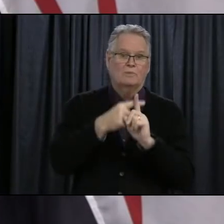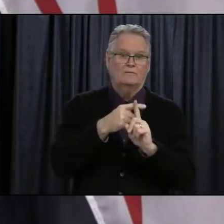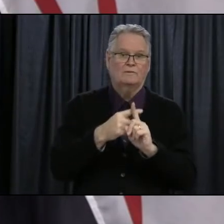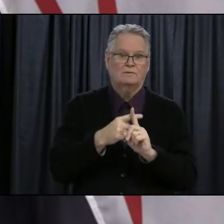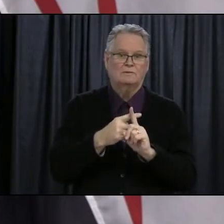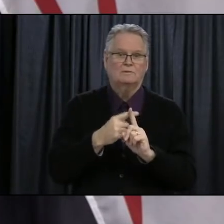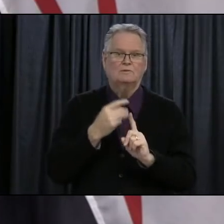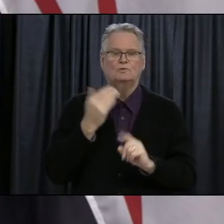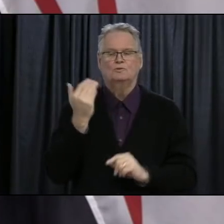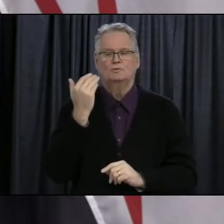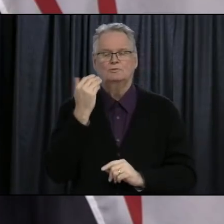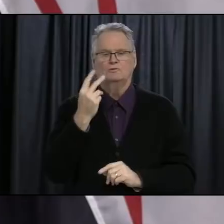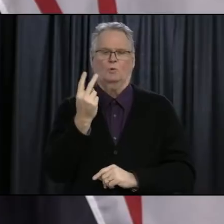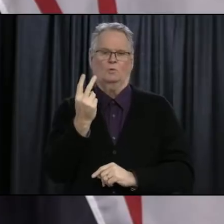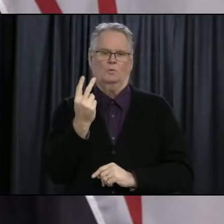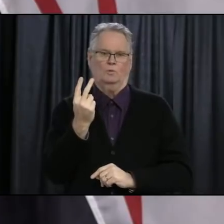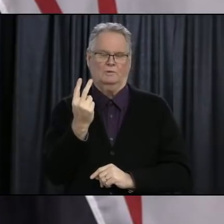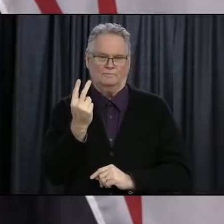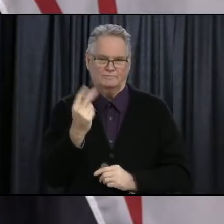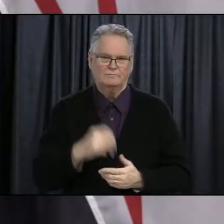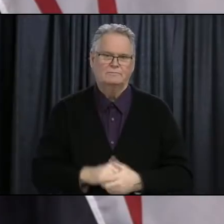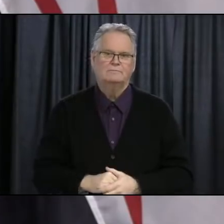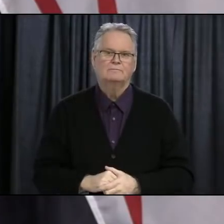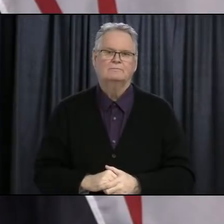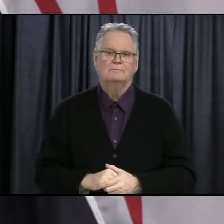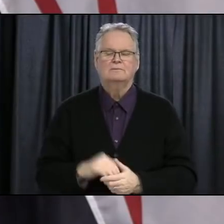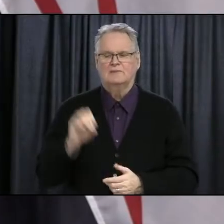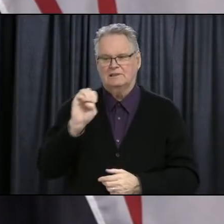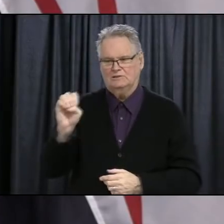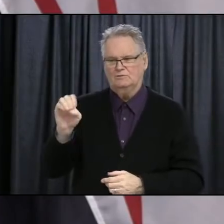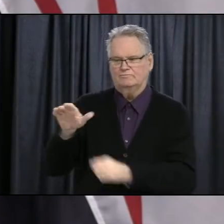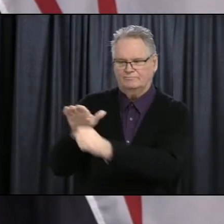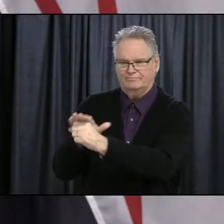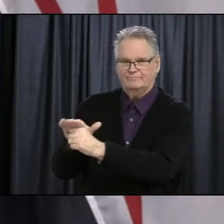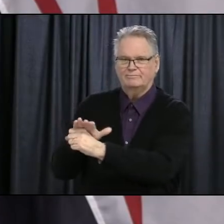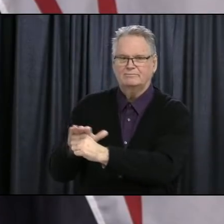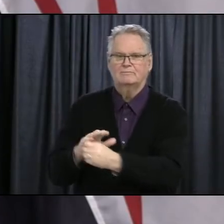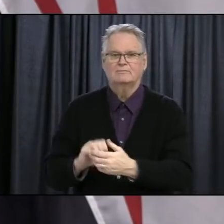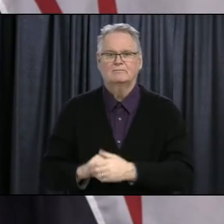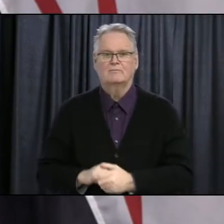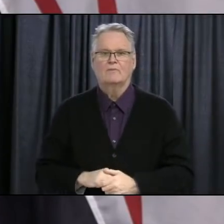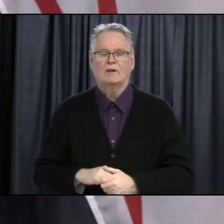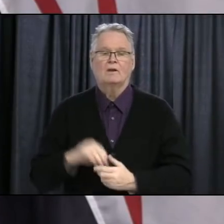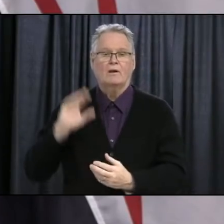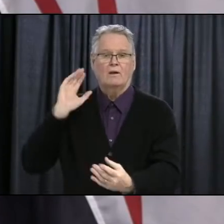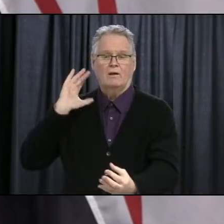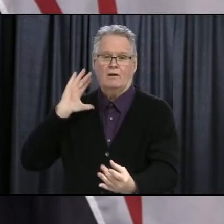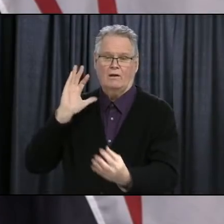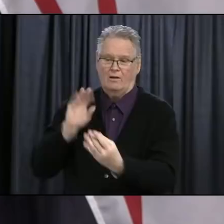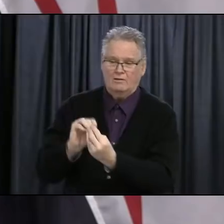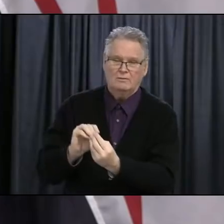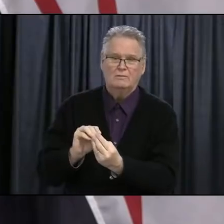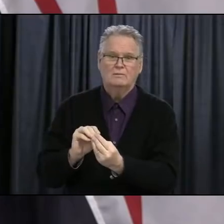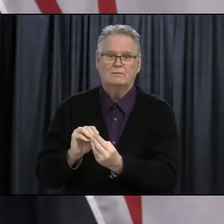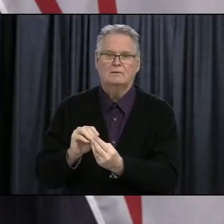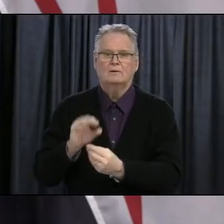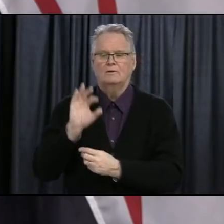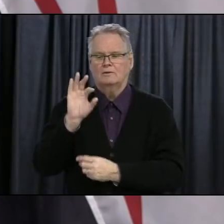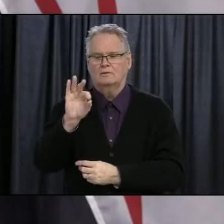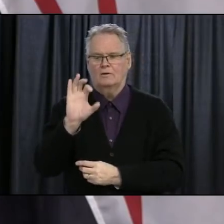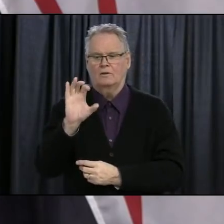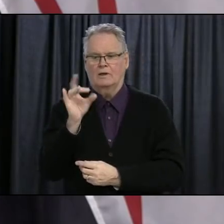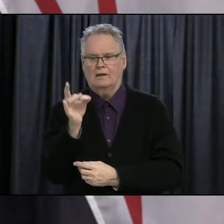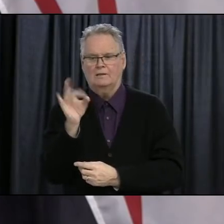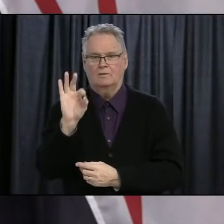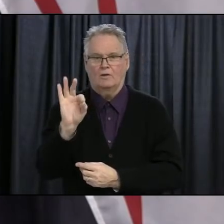means our individual actions and choices has impact on others. With COVID in our midst, that impact is amplified and significant.